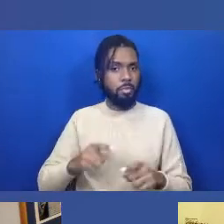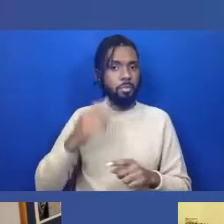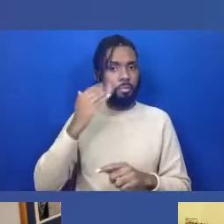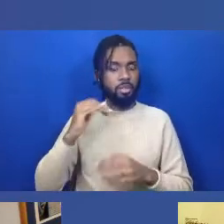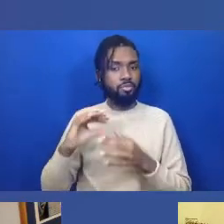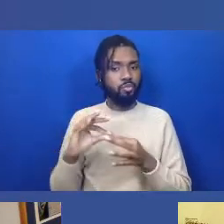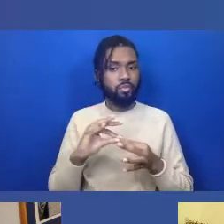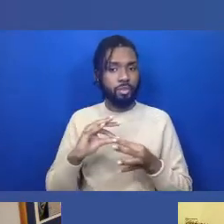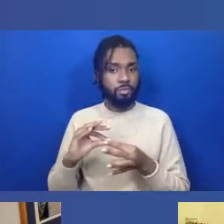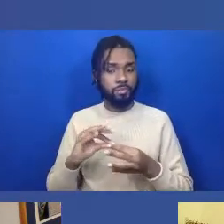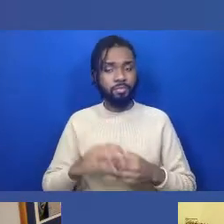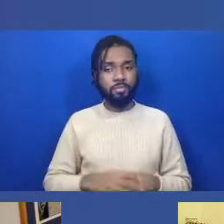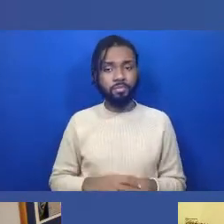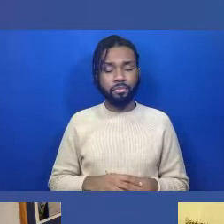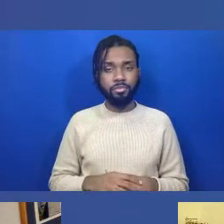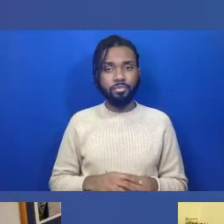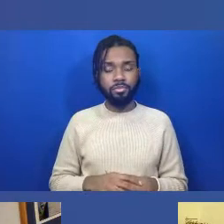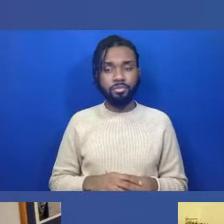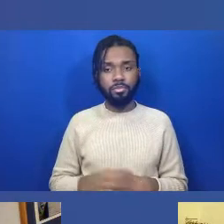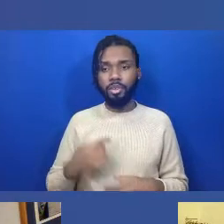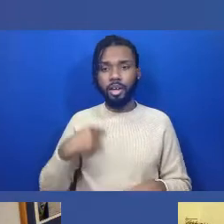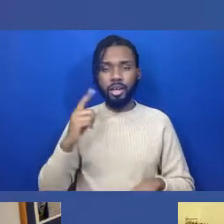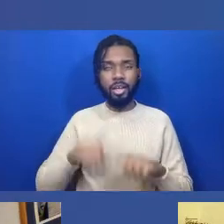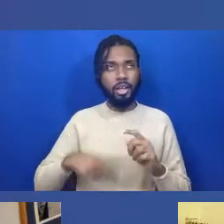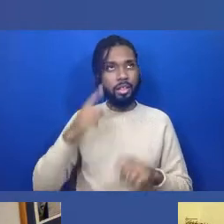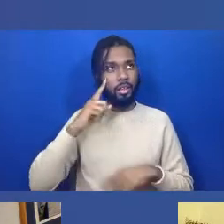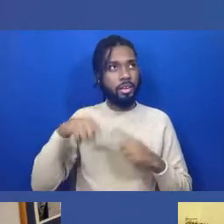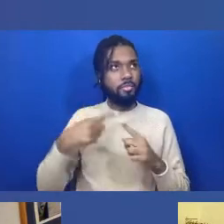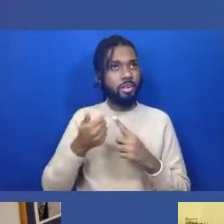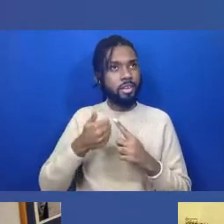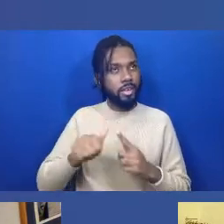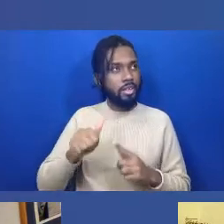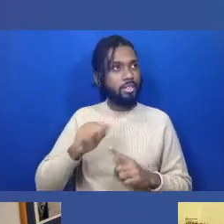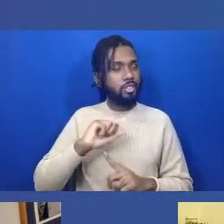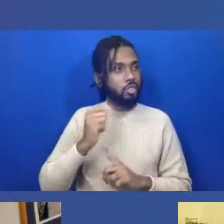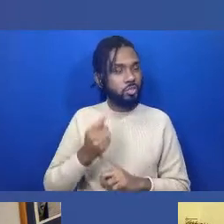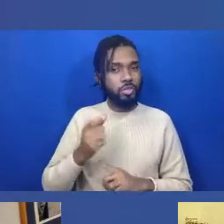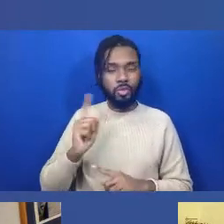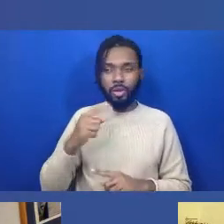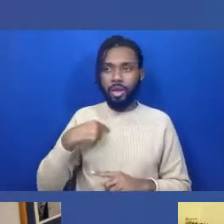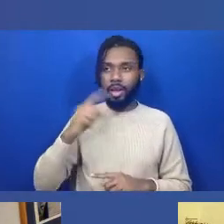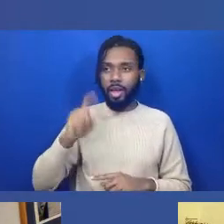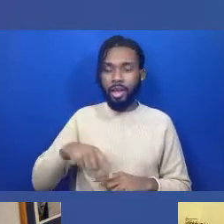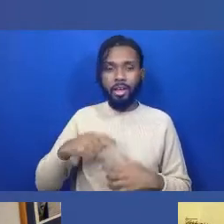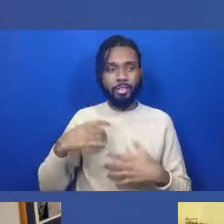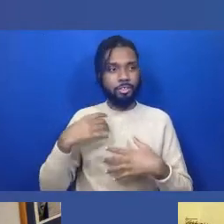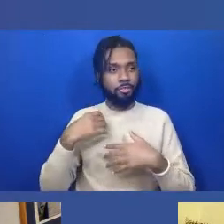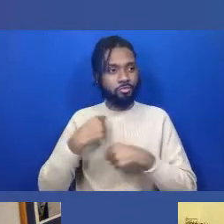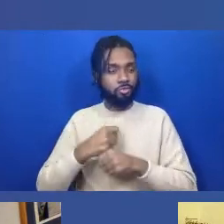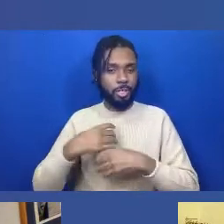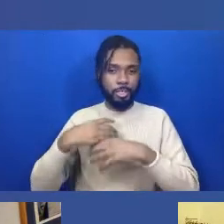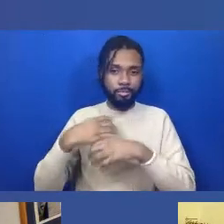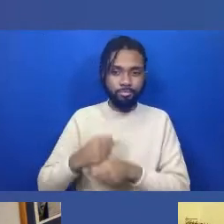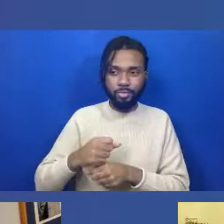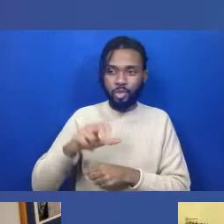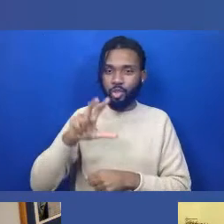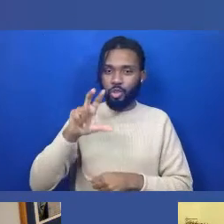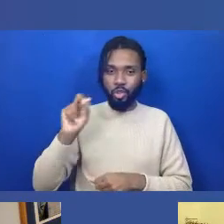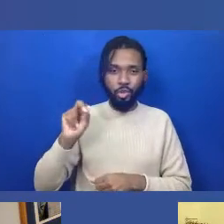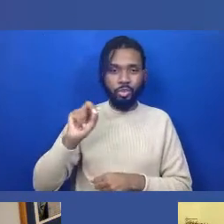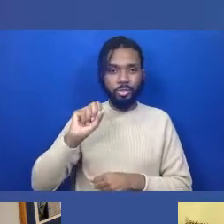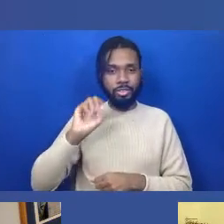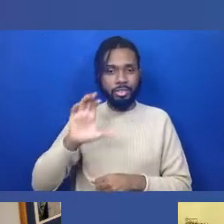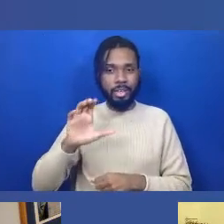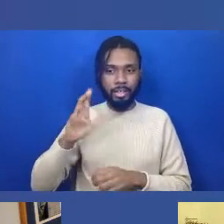there's, I can't think of any instances which I've ever done, had to do like a 30-second, you know, pitch.